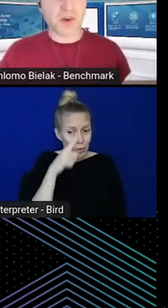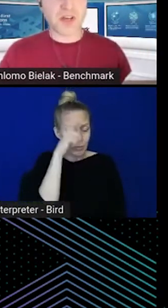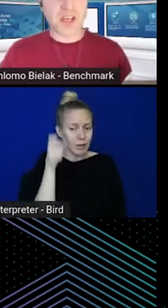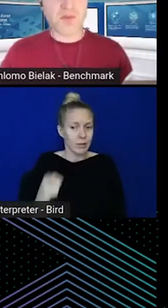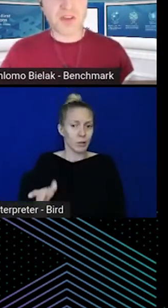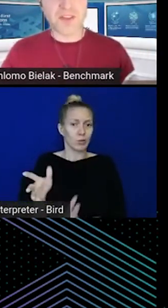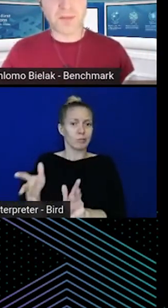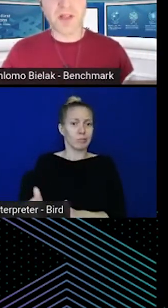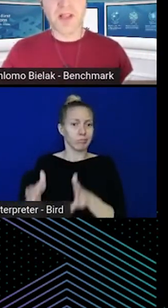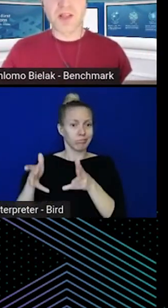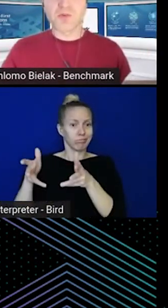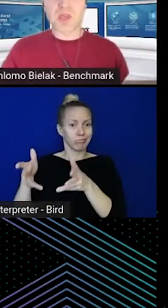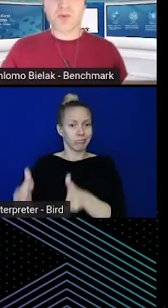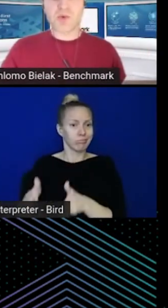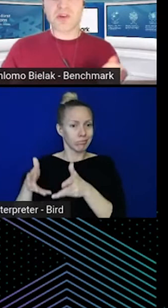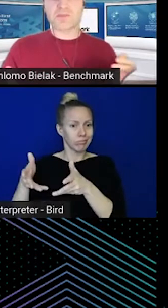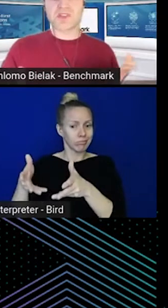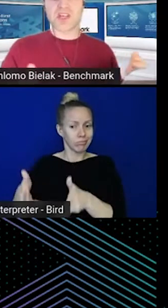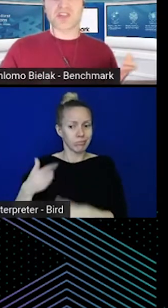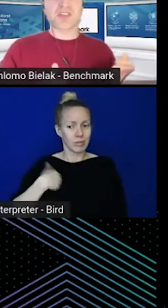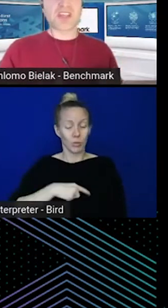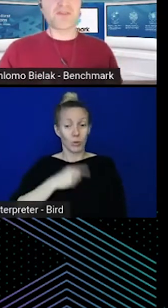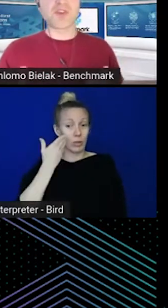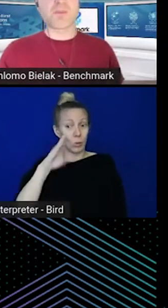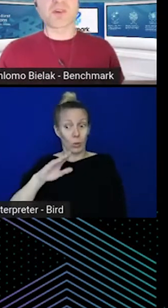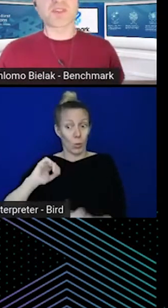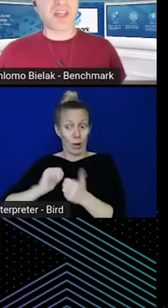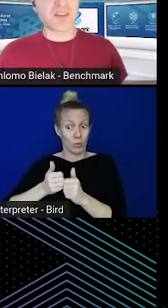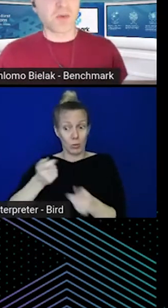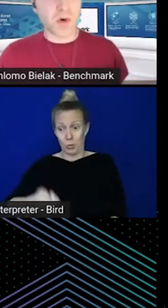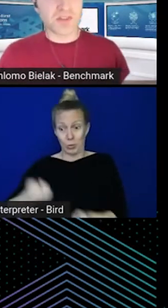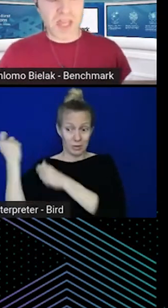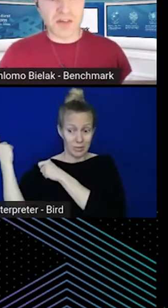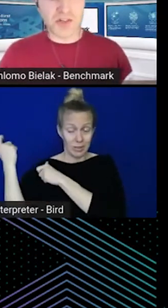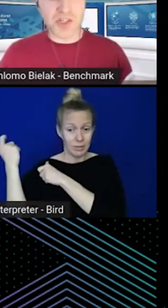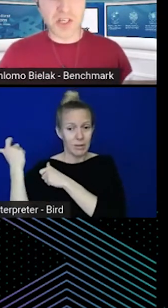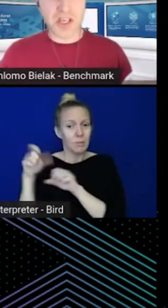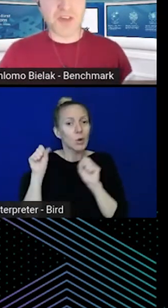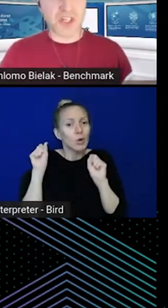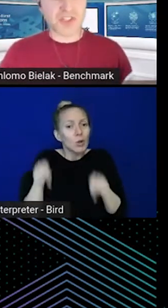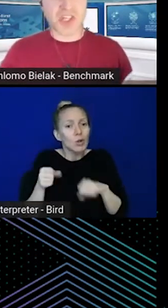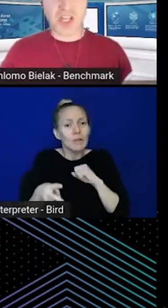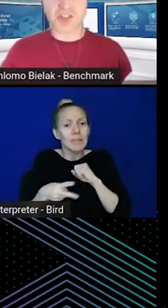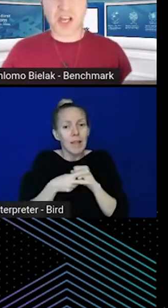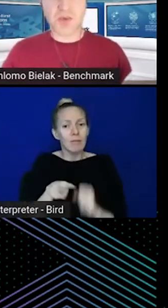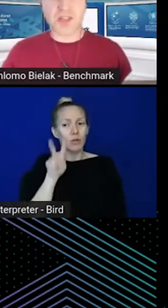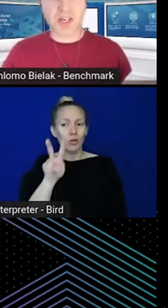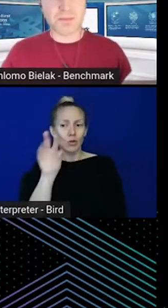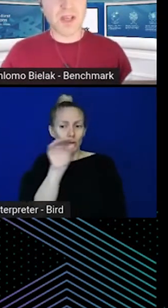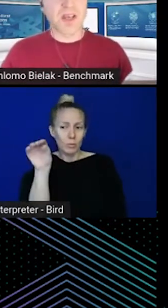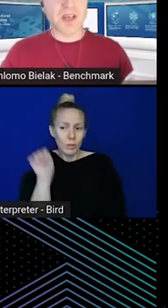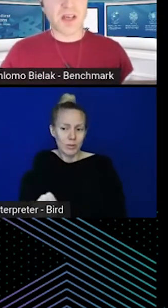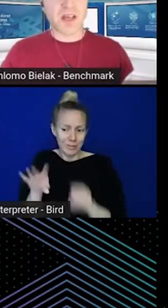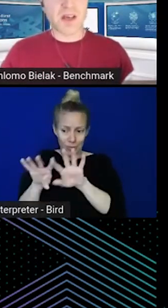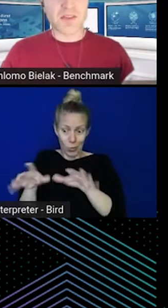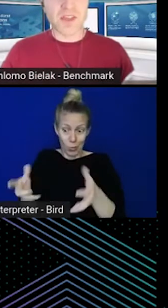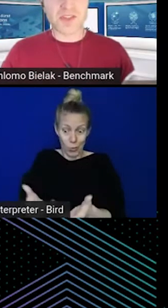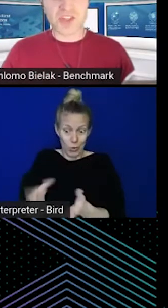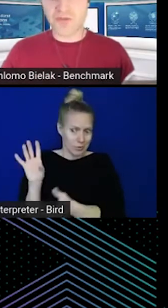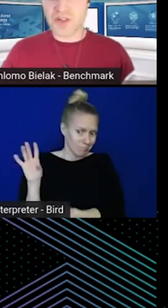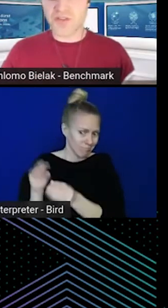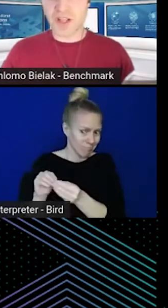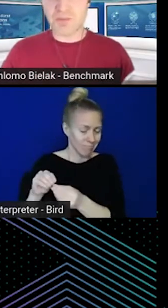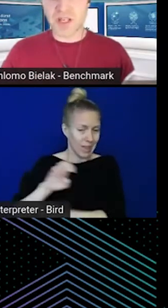and we don't know how to get rid of them. We could potentially save 2% of the world's energy if we just change how we adopt